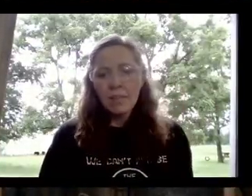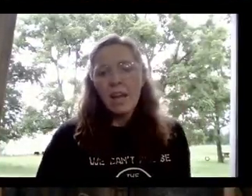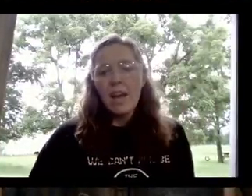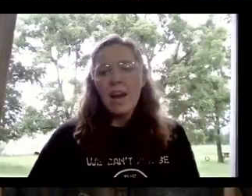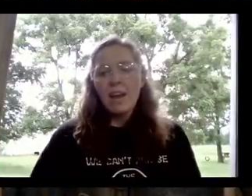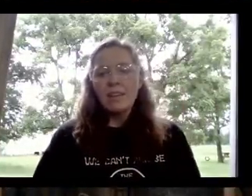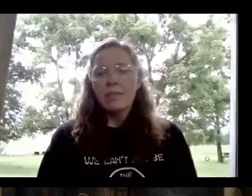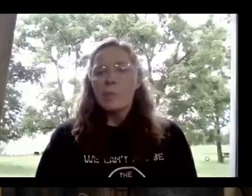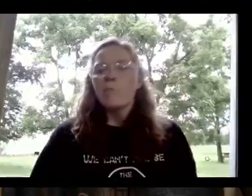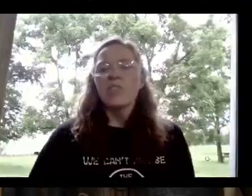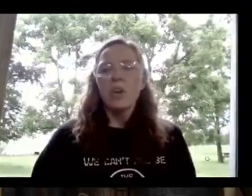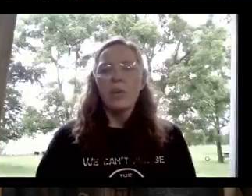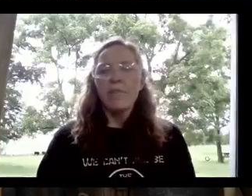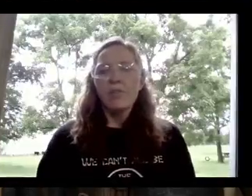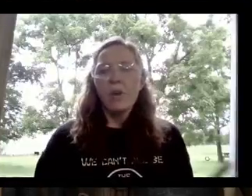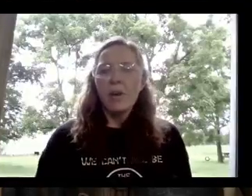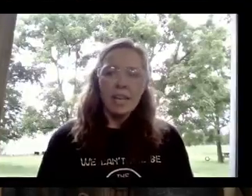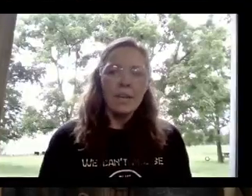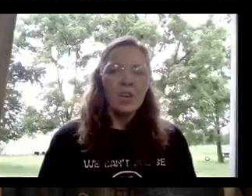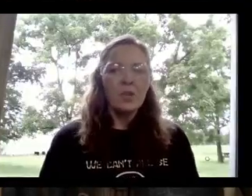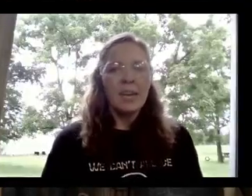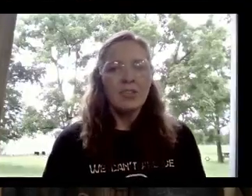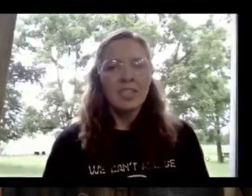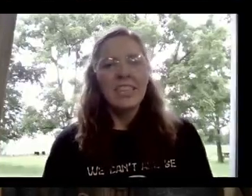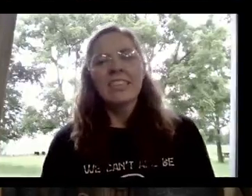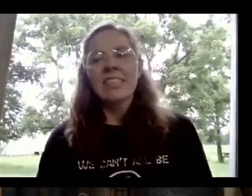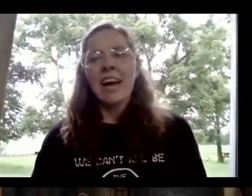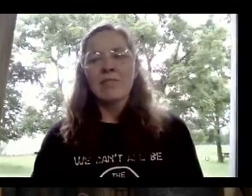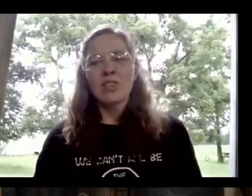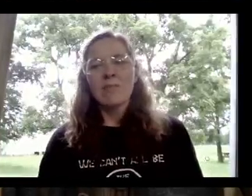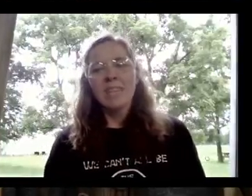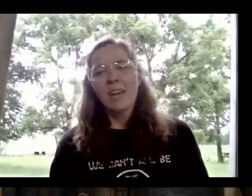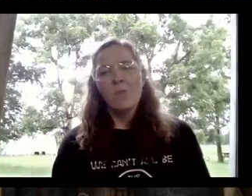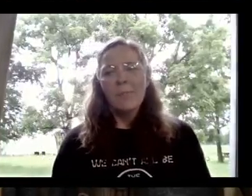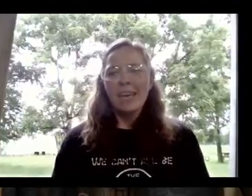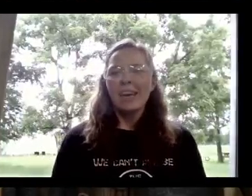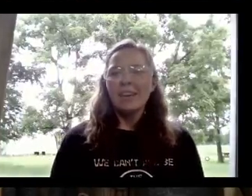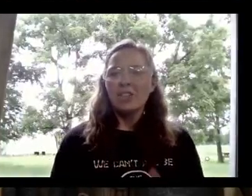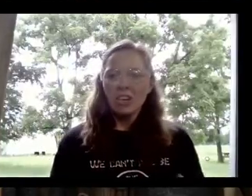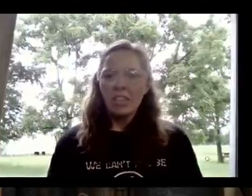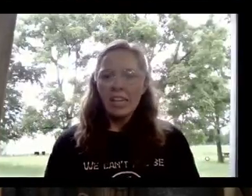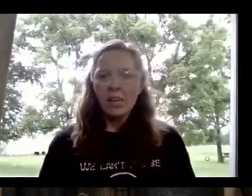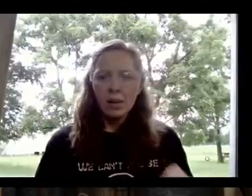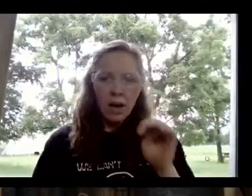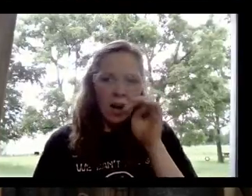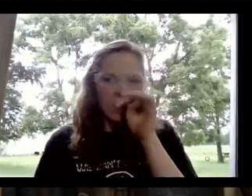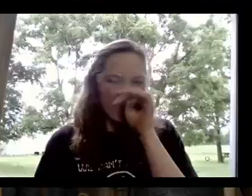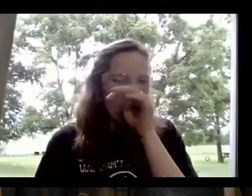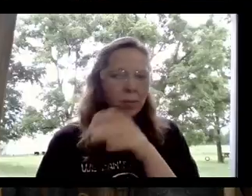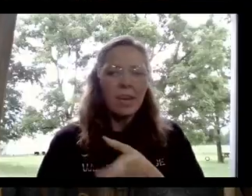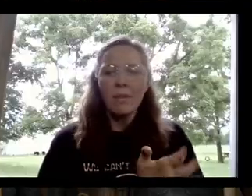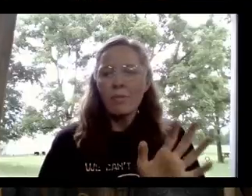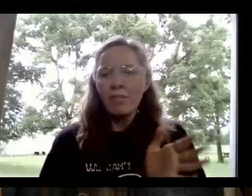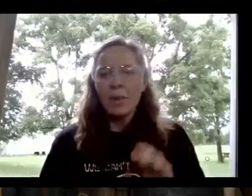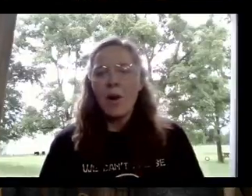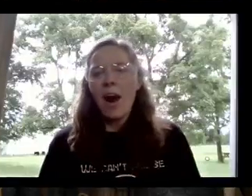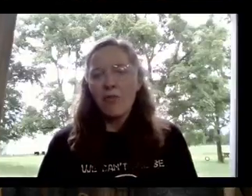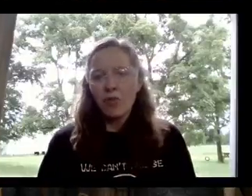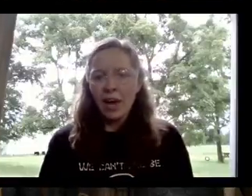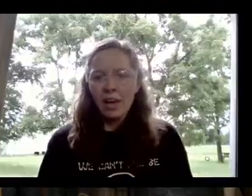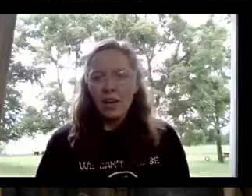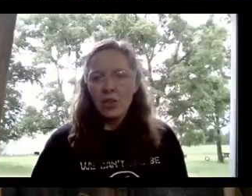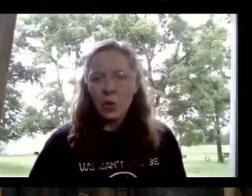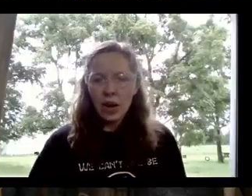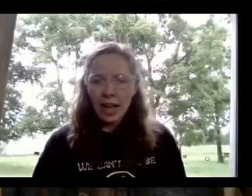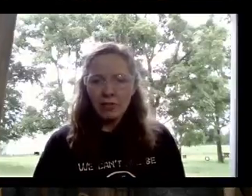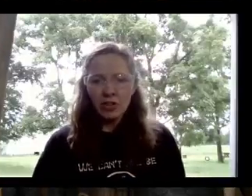in. Good, good, good. So if you know anybody who'd be interested in this live stream, take a moment and share the link. We're probably roughly about